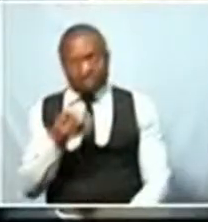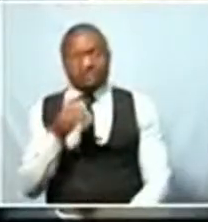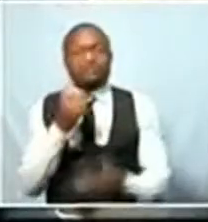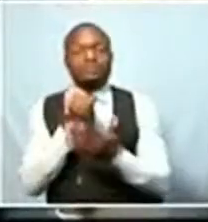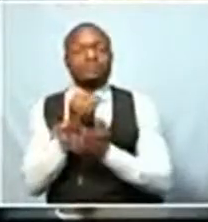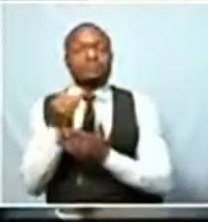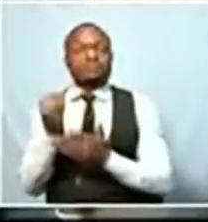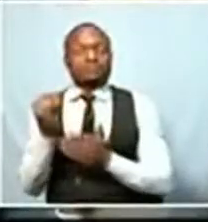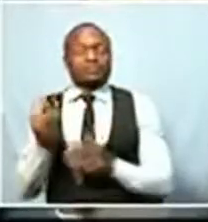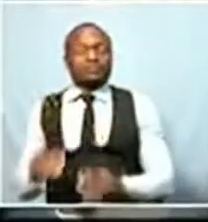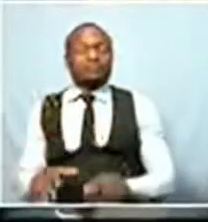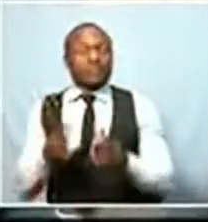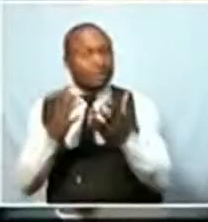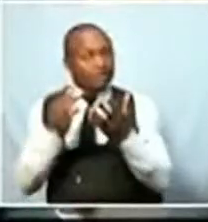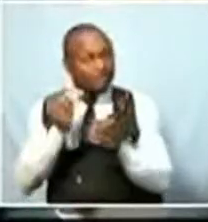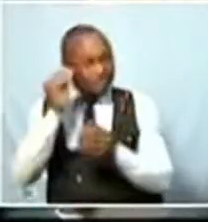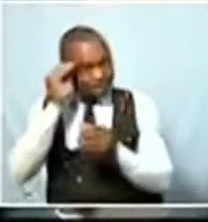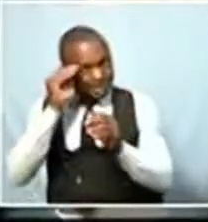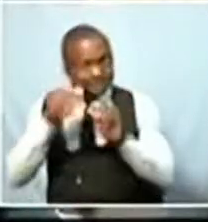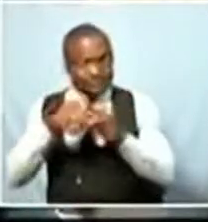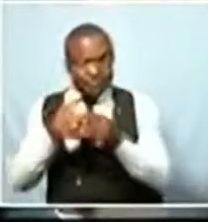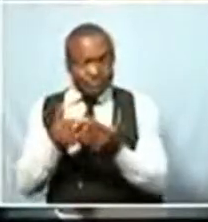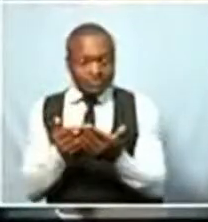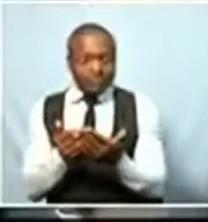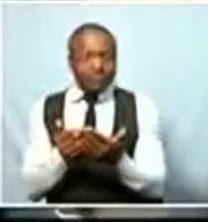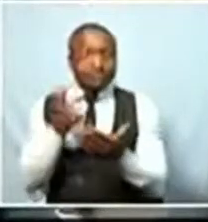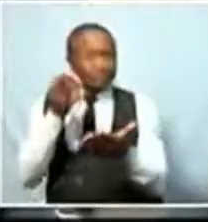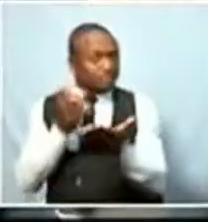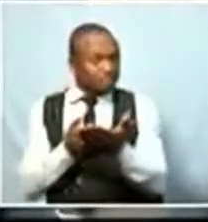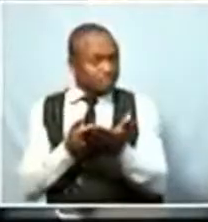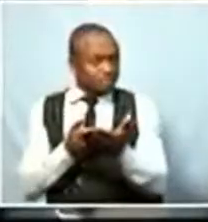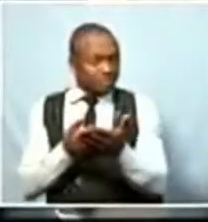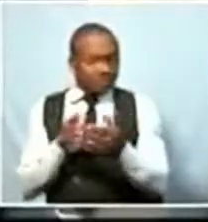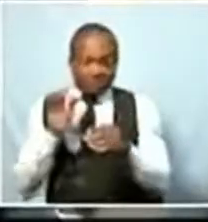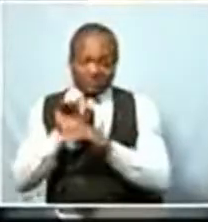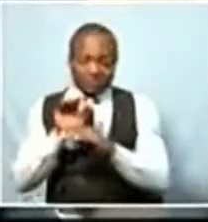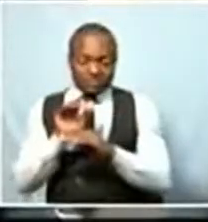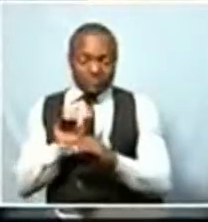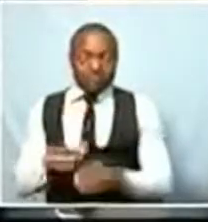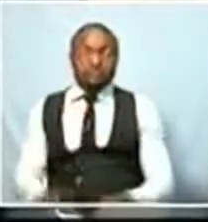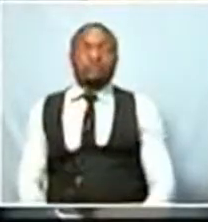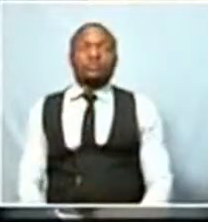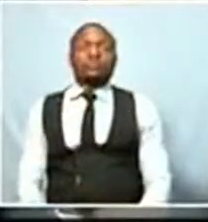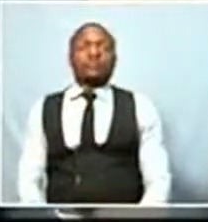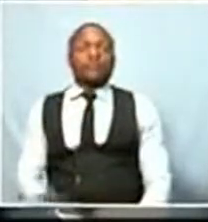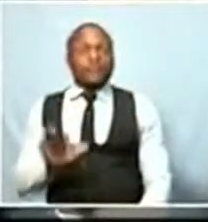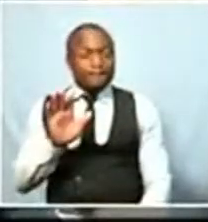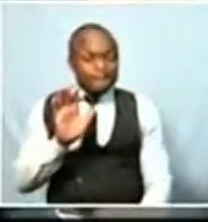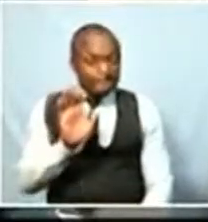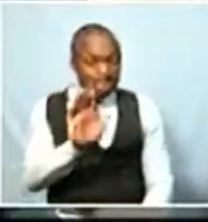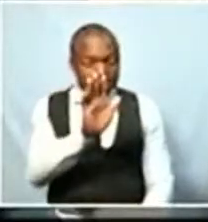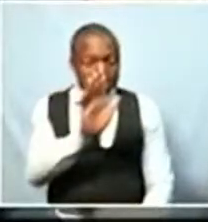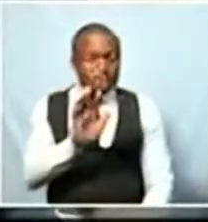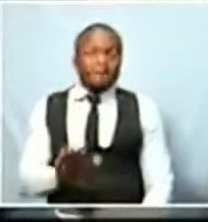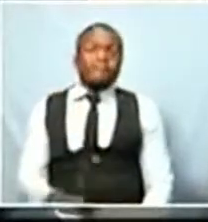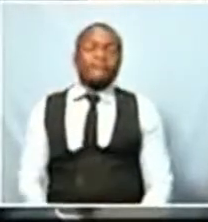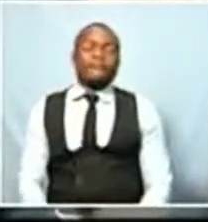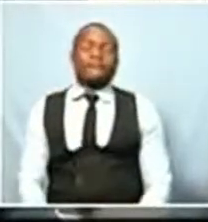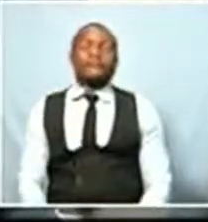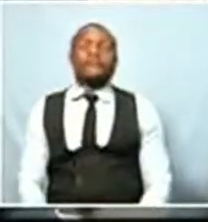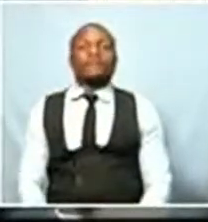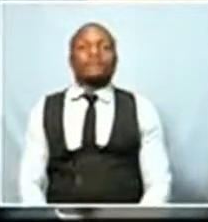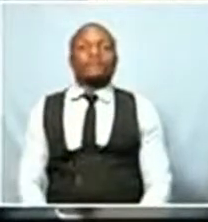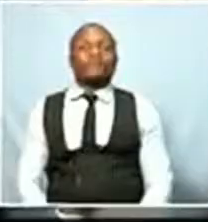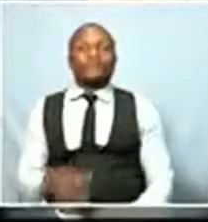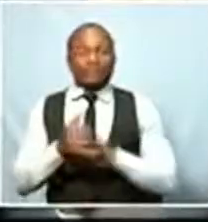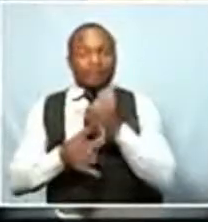issues, I wanted to know how this was going to impact on your